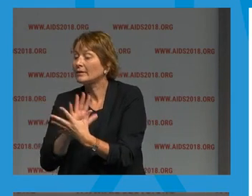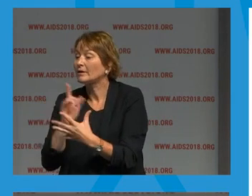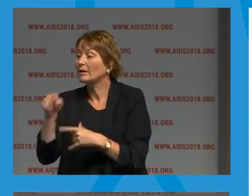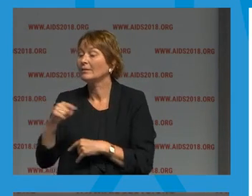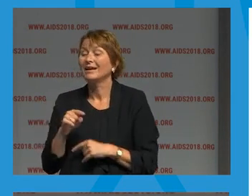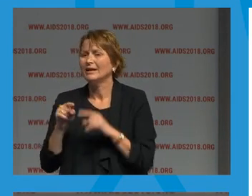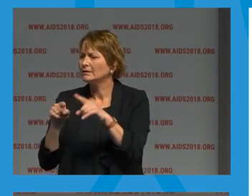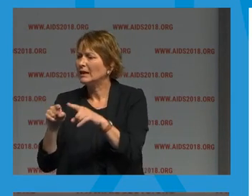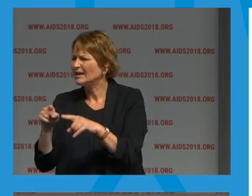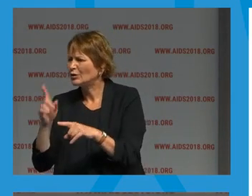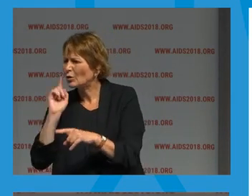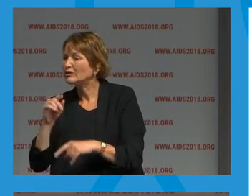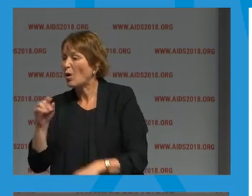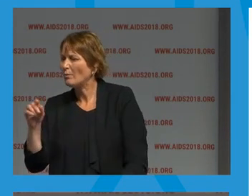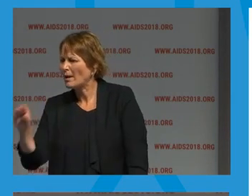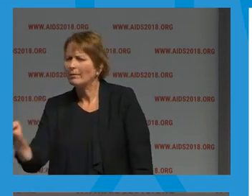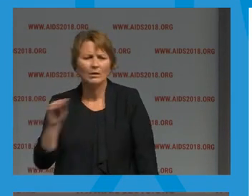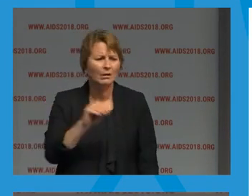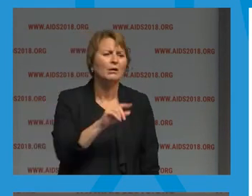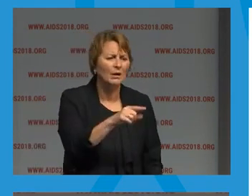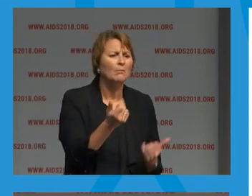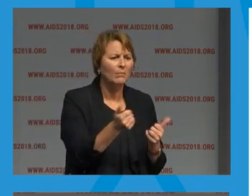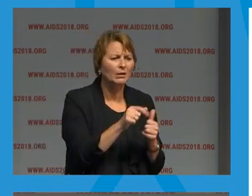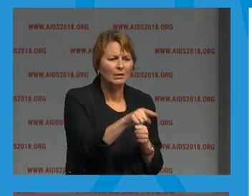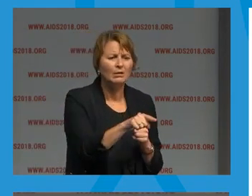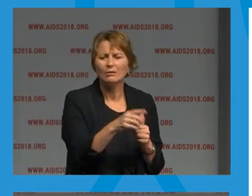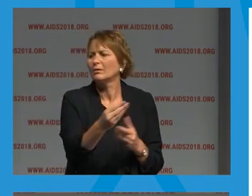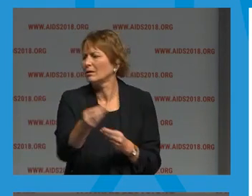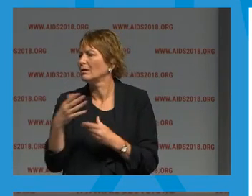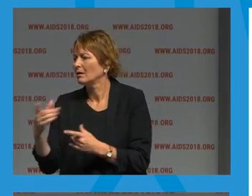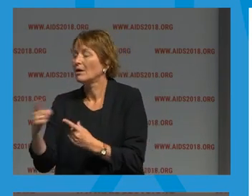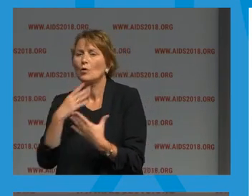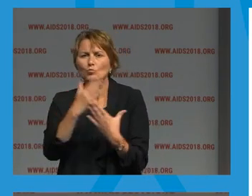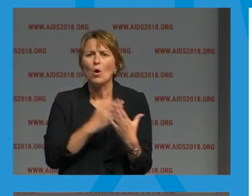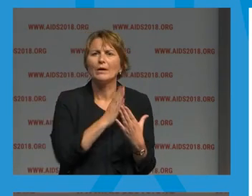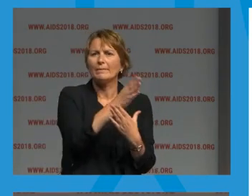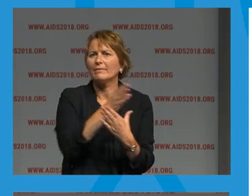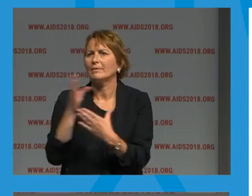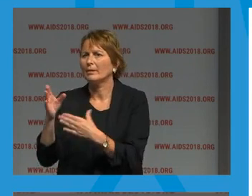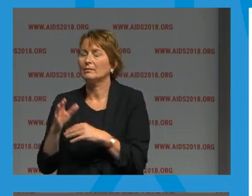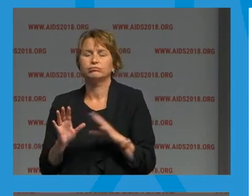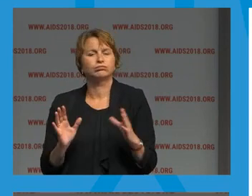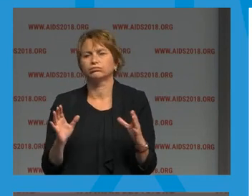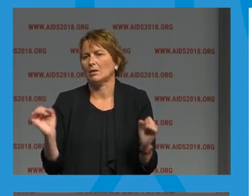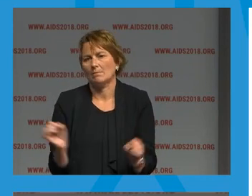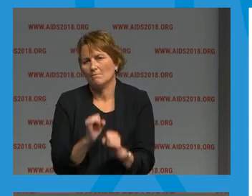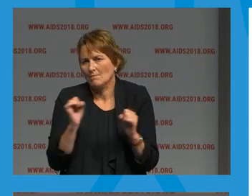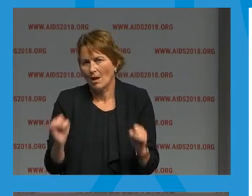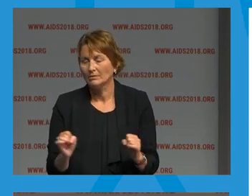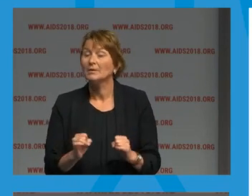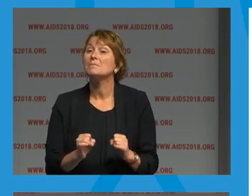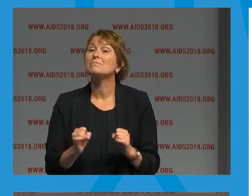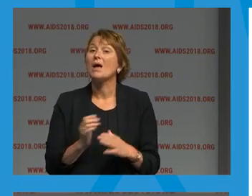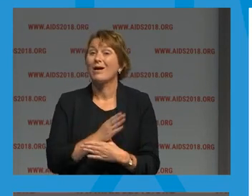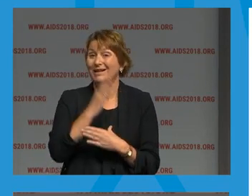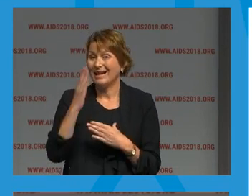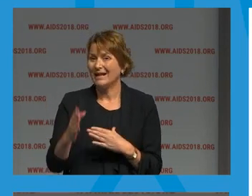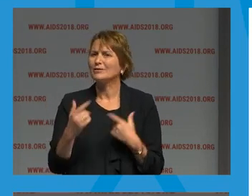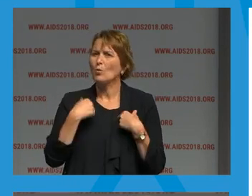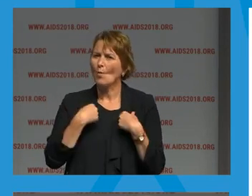move themselves from partner to partner. I want to finish with talking about the violence against